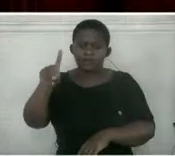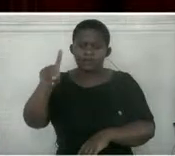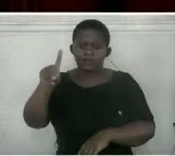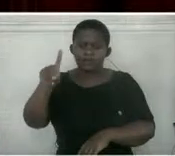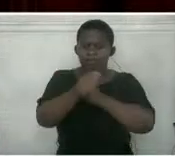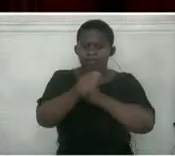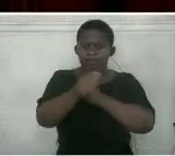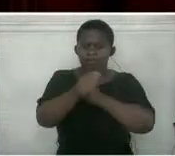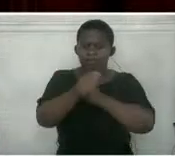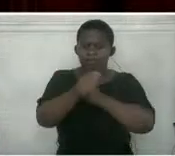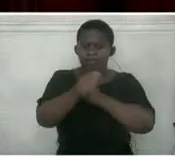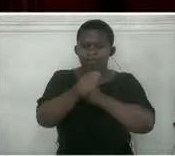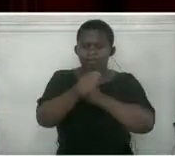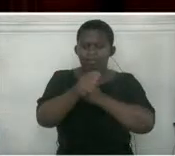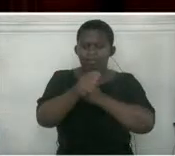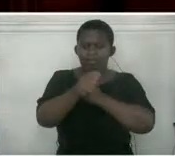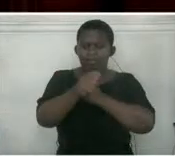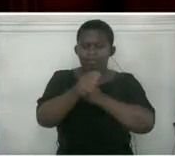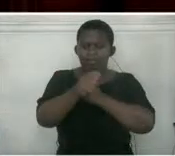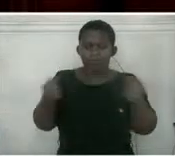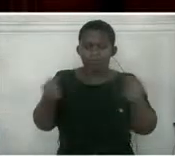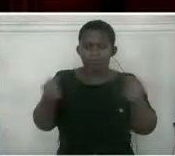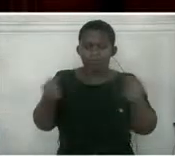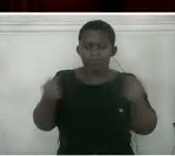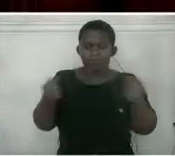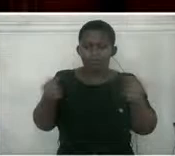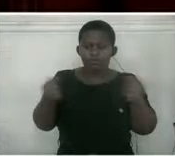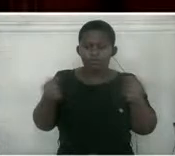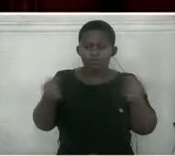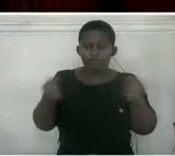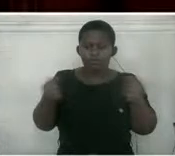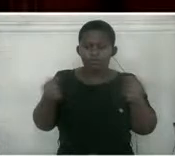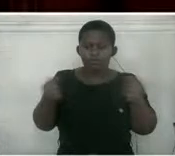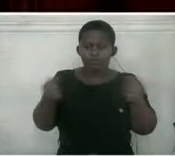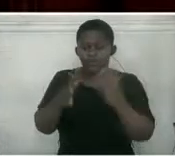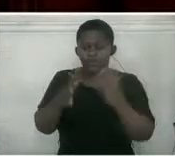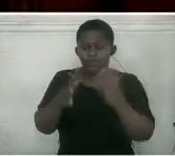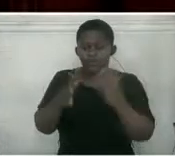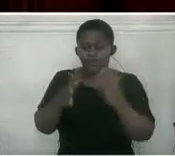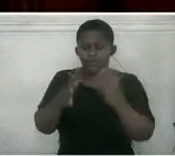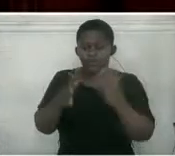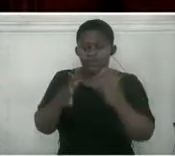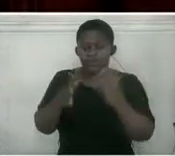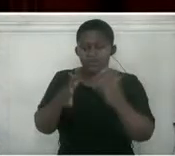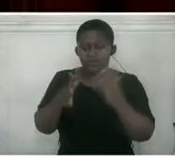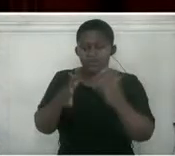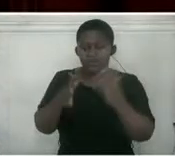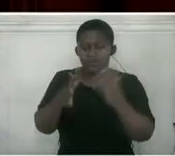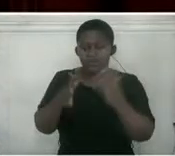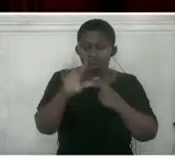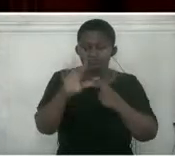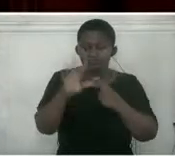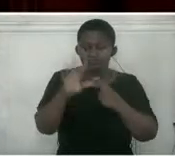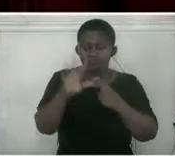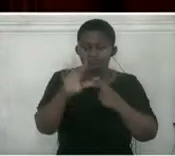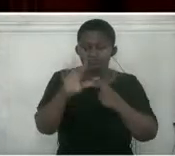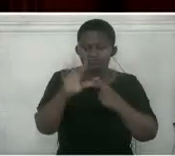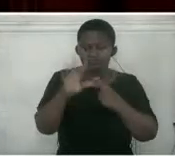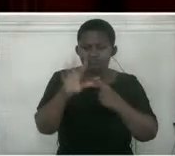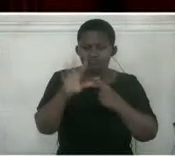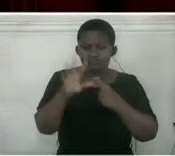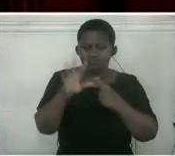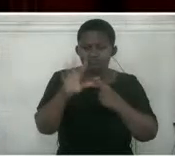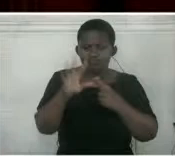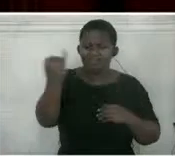effective deployment of Fourth Industrial Revolution solution. Targeted areas